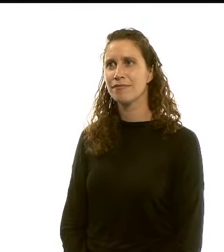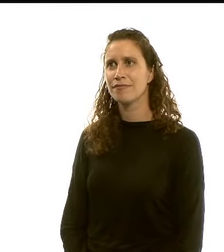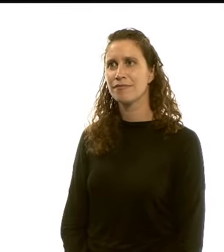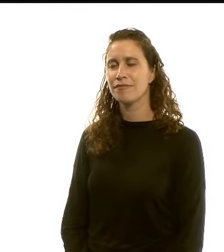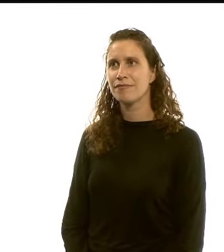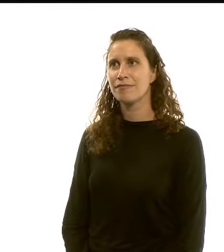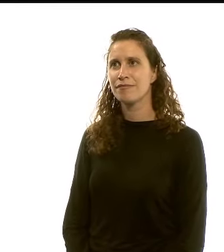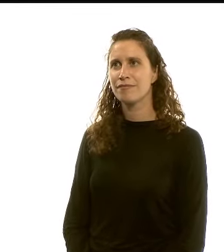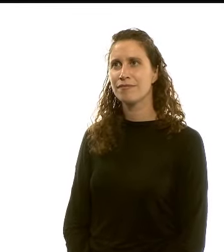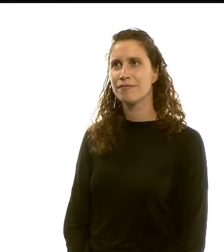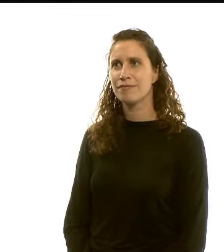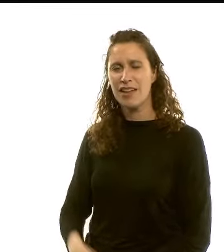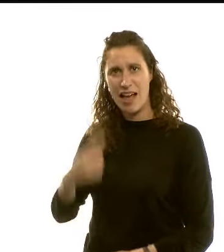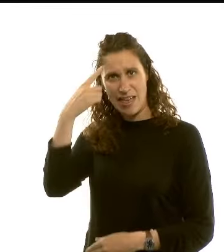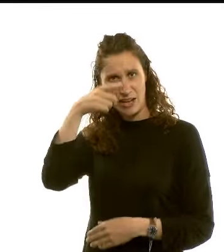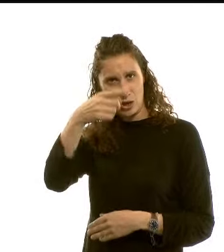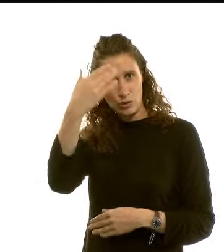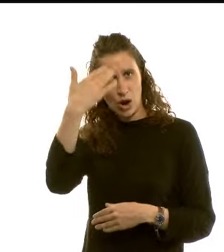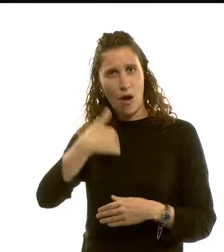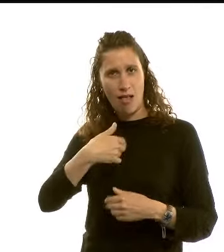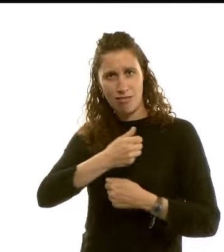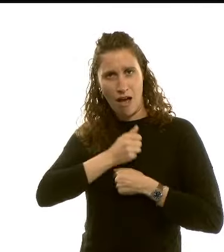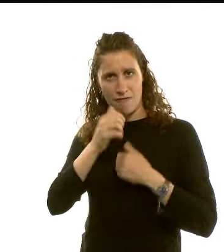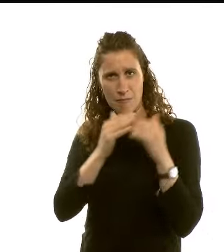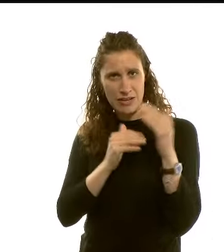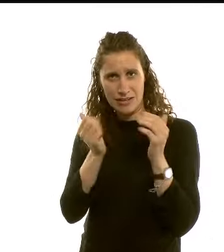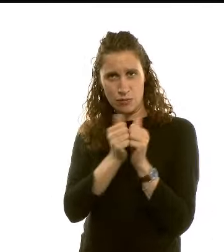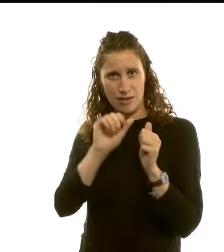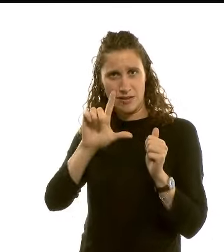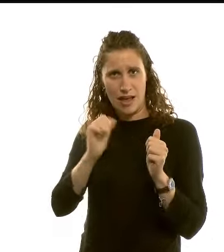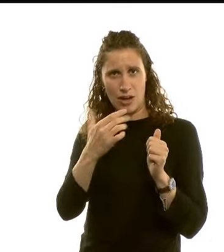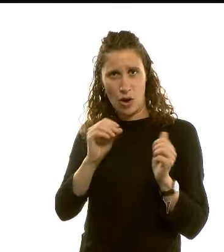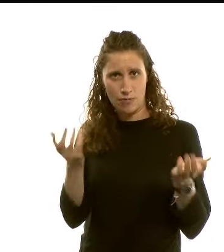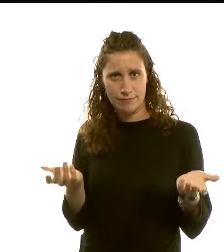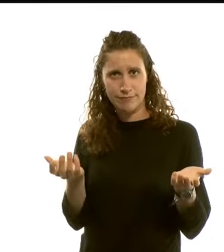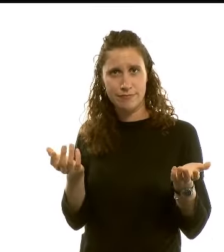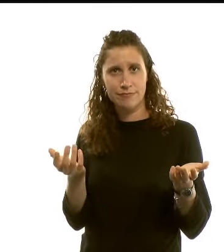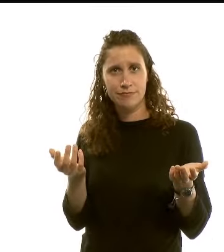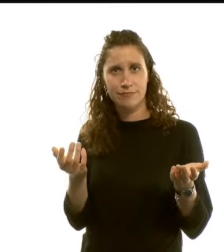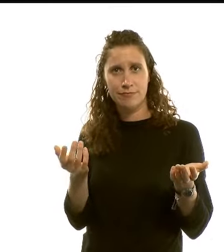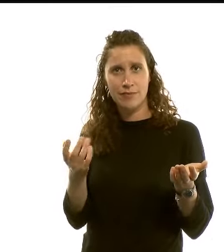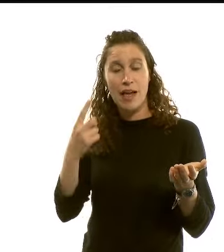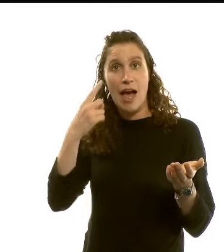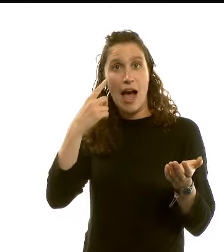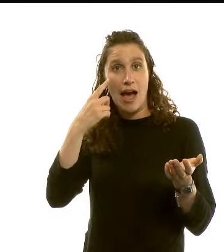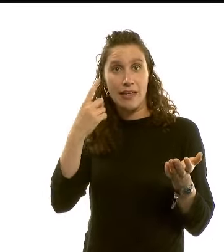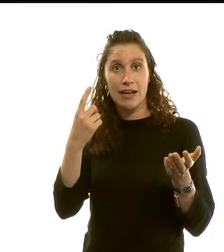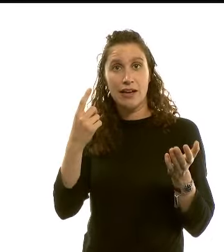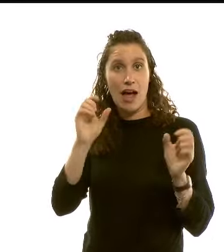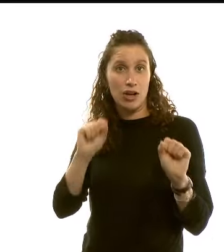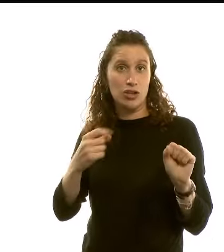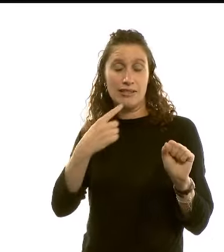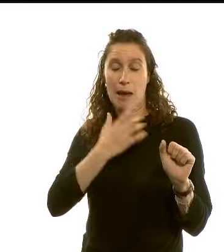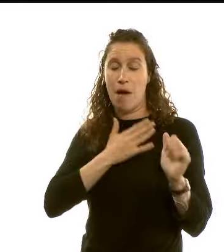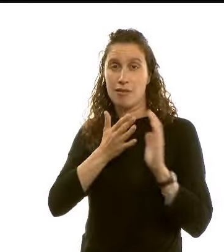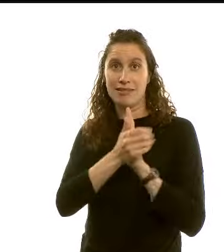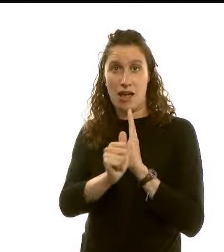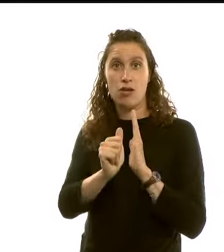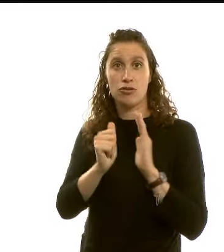Okay, I think you know that I just love building with Lego bricks, and I think it can be argued that my skills